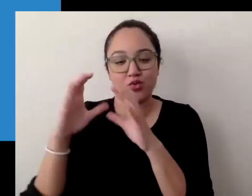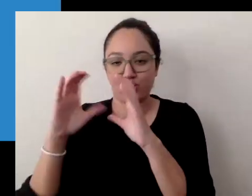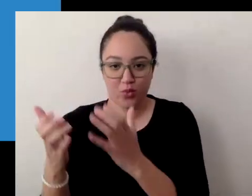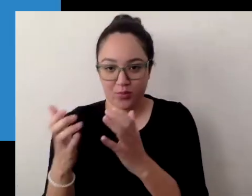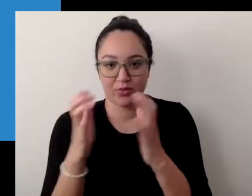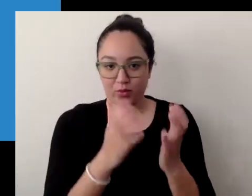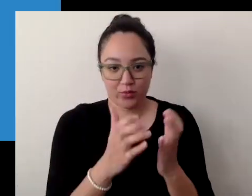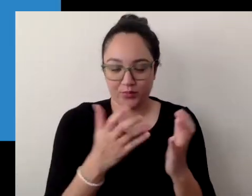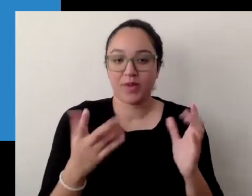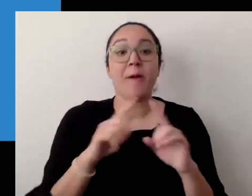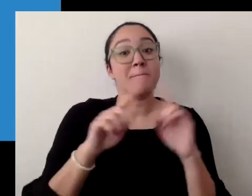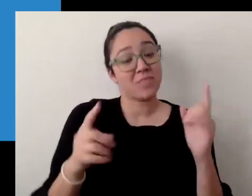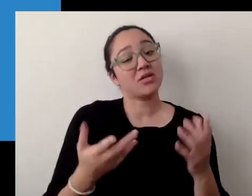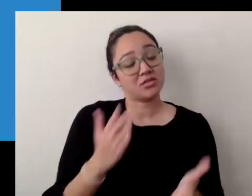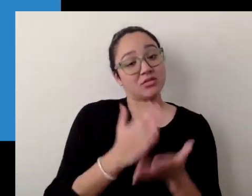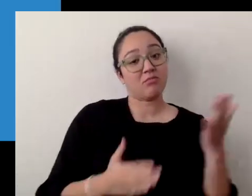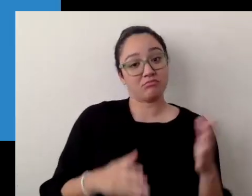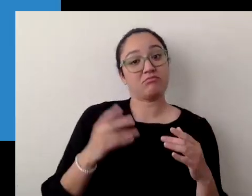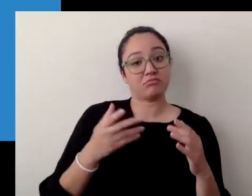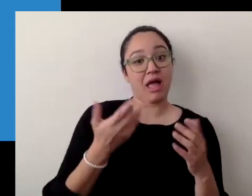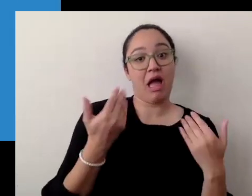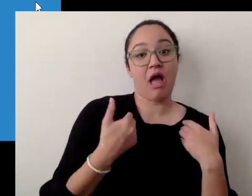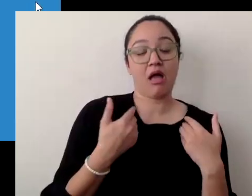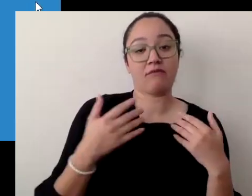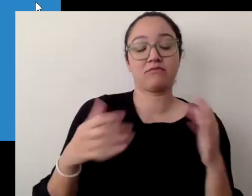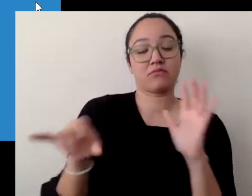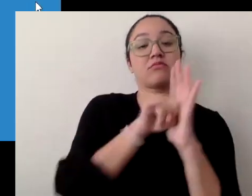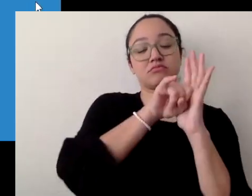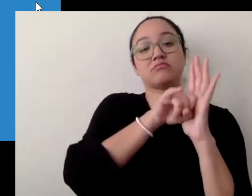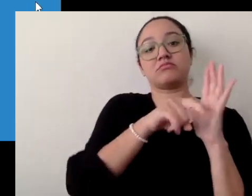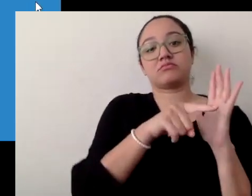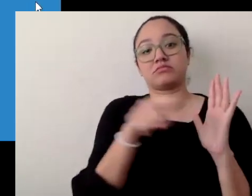number of people who do identify with these terms.